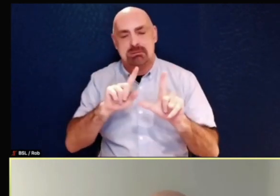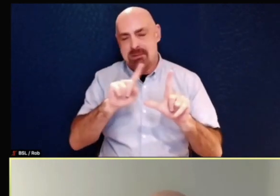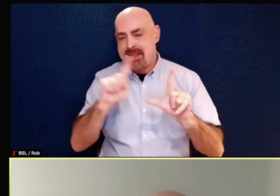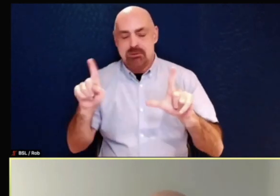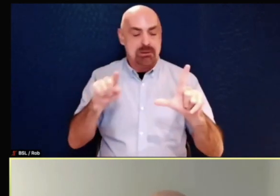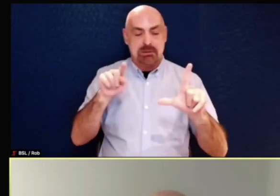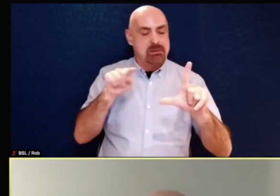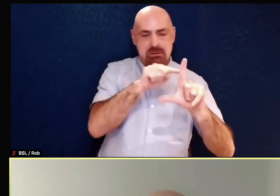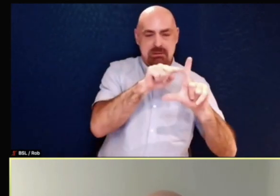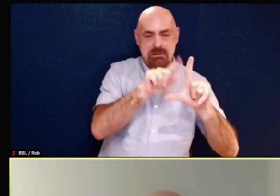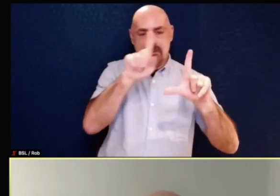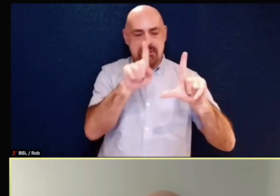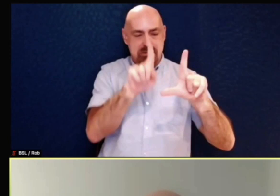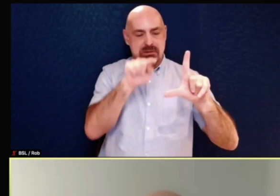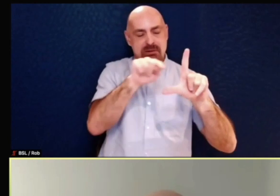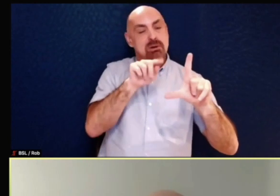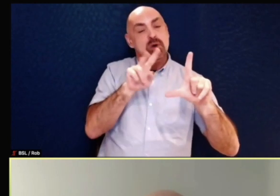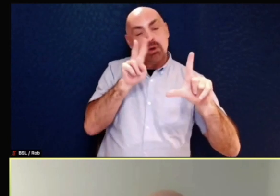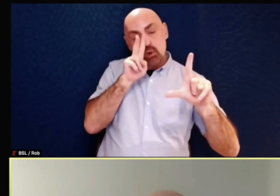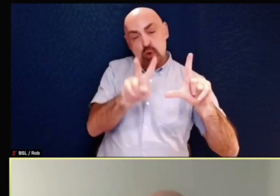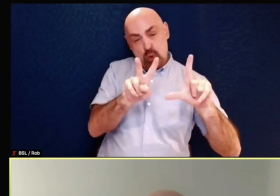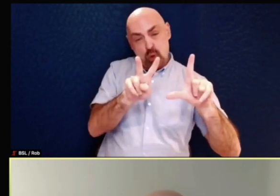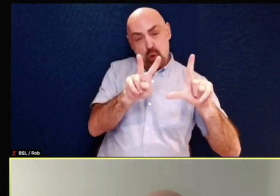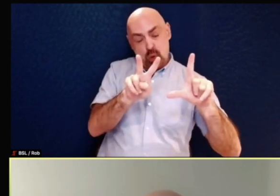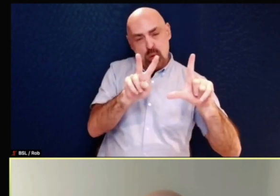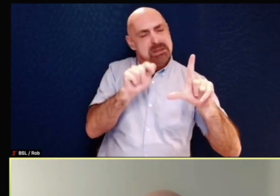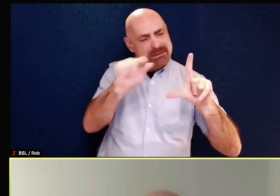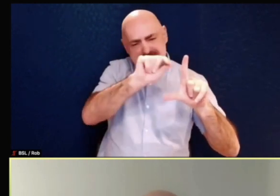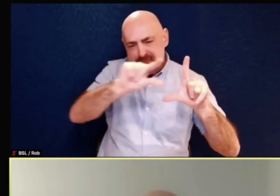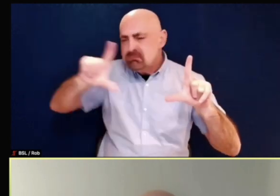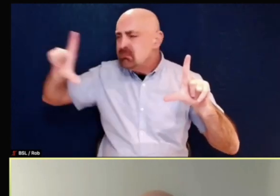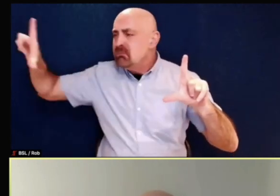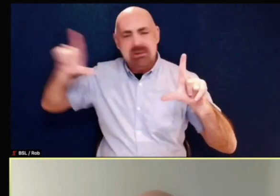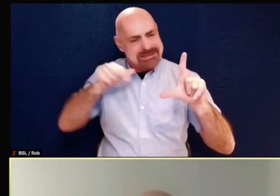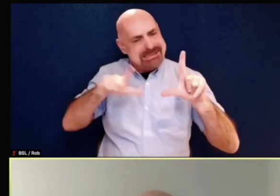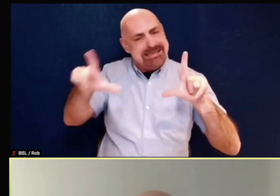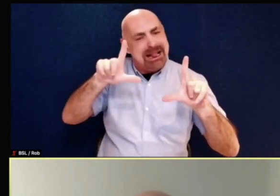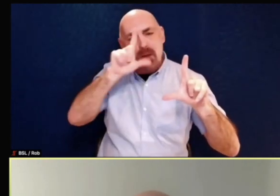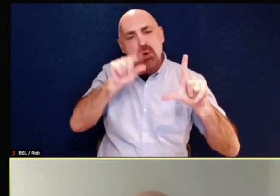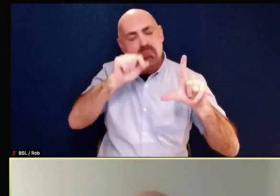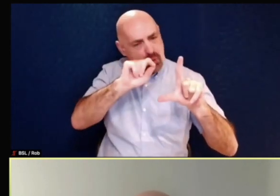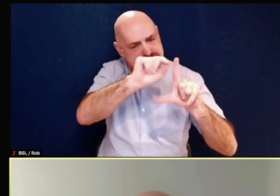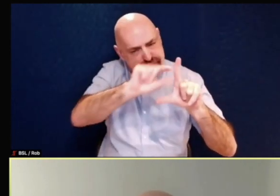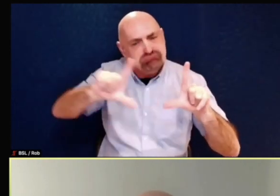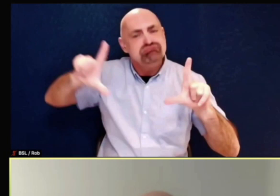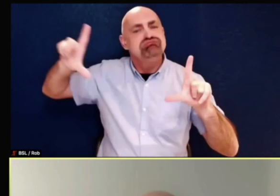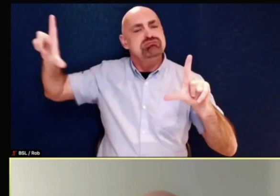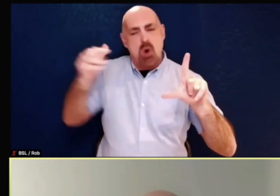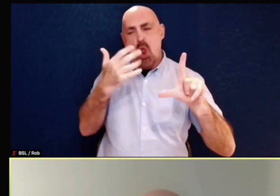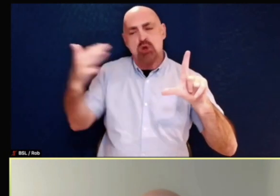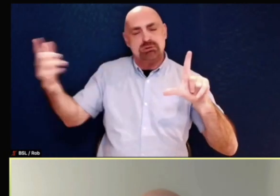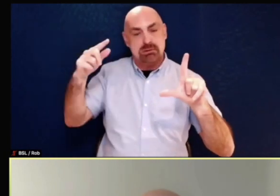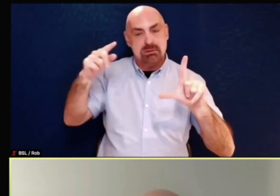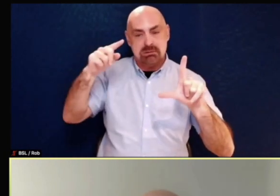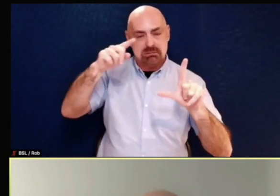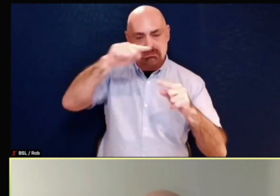of 2 years, we still have a huge amount of possibility. The kind of width, the direction of the lines is still in